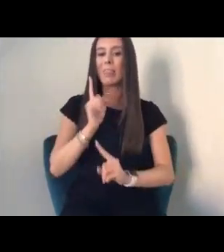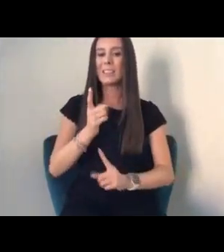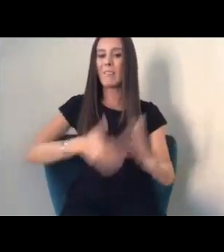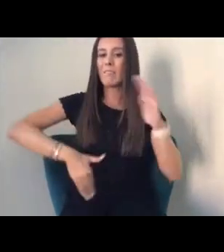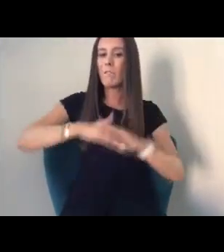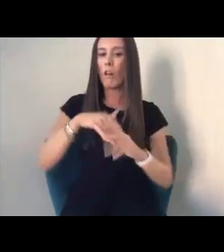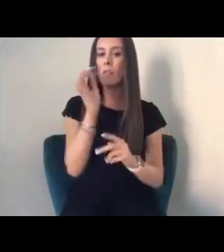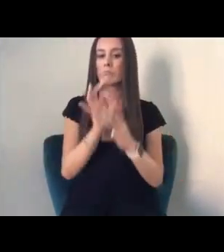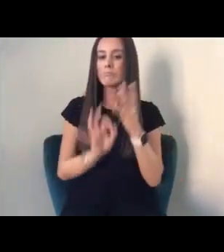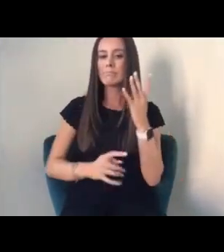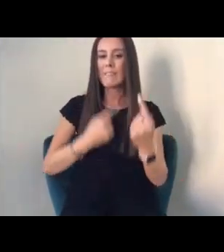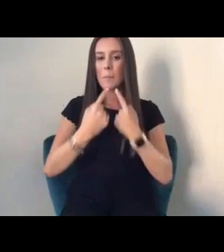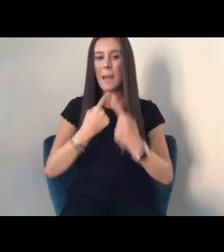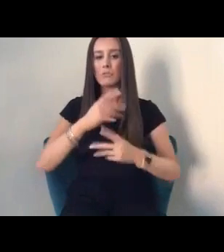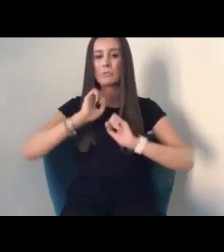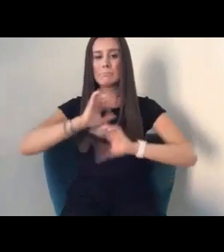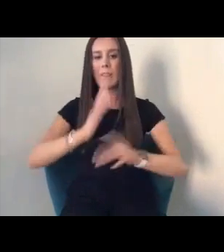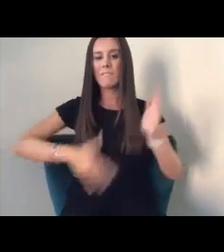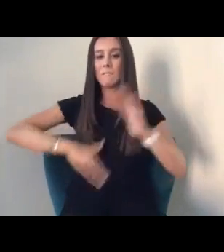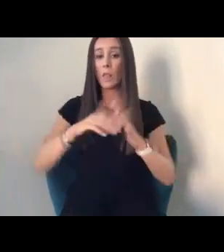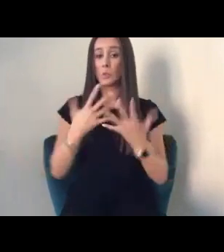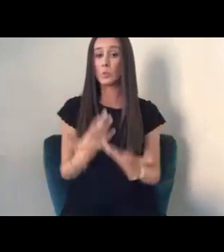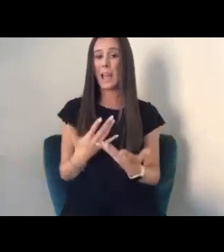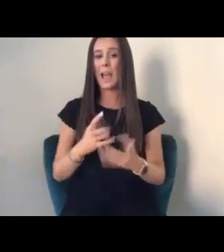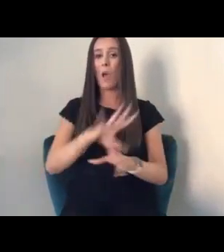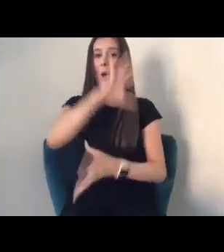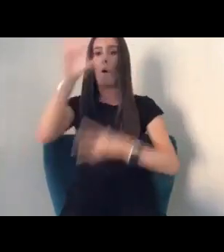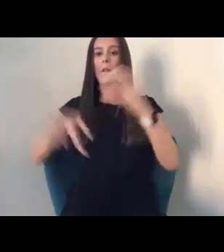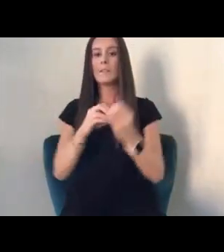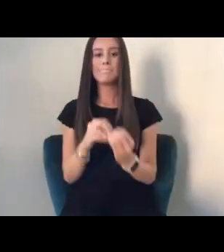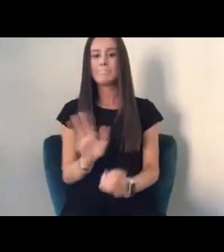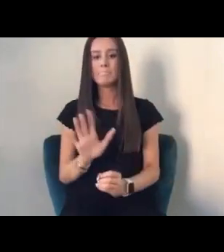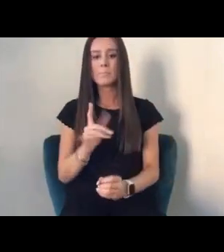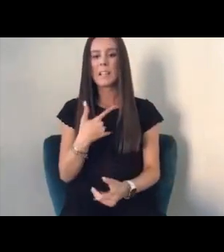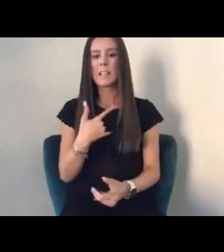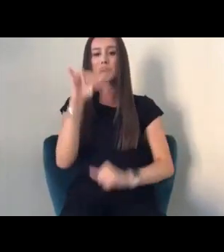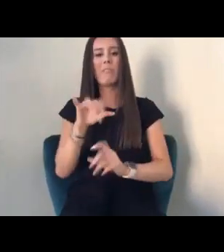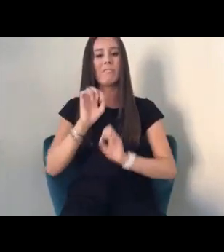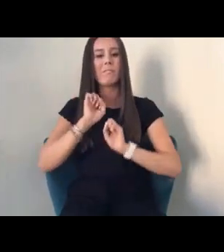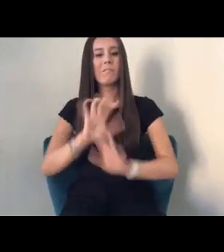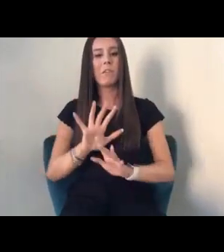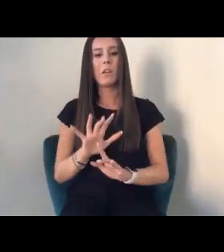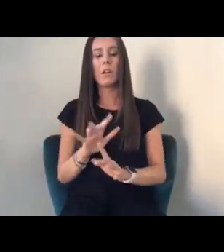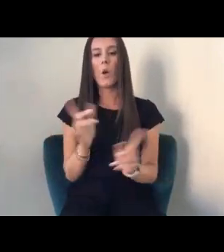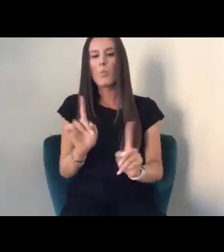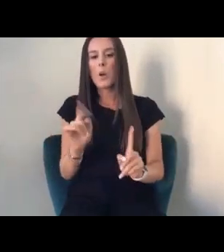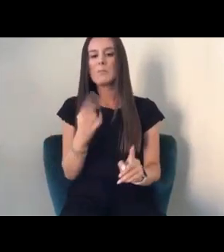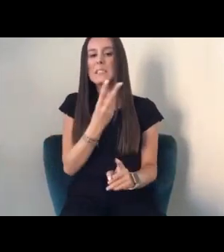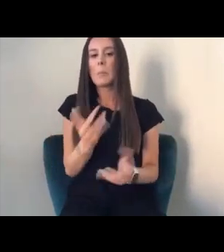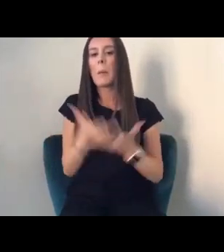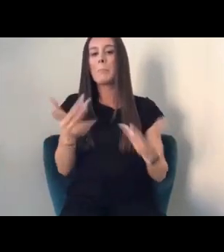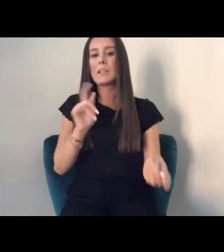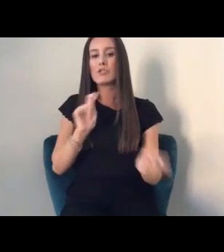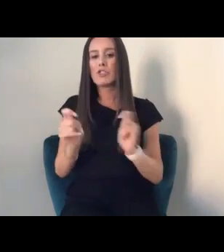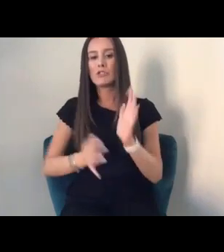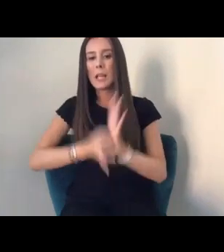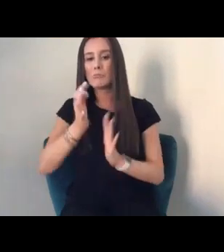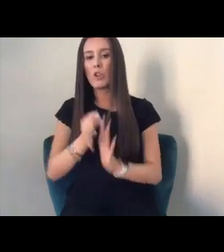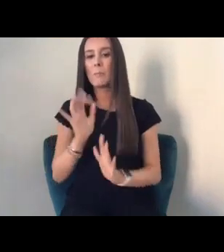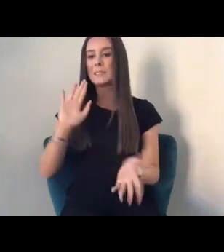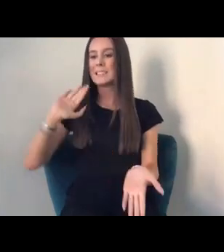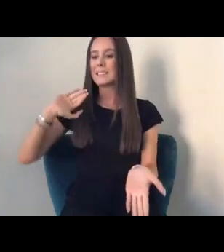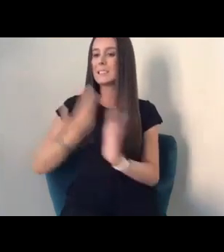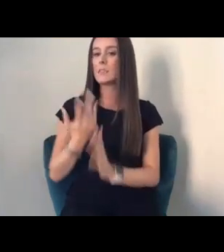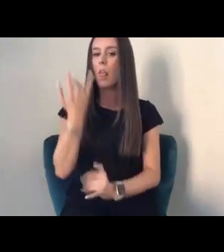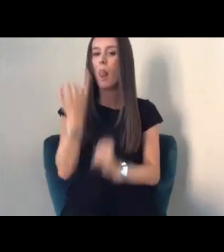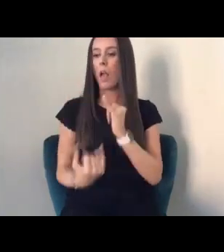every proposed refinement. Rather, we're providing you with an overview of some of the more notable refinements that we've made to our proposals